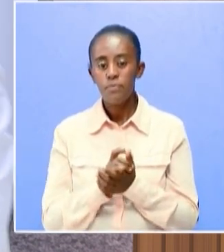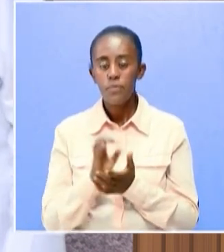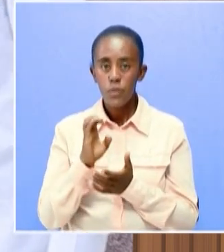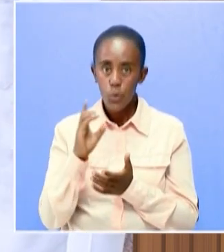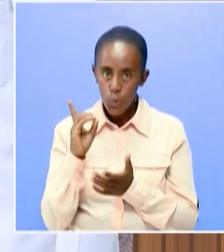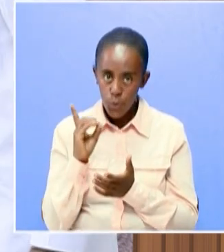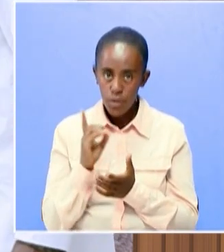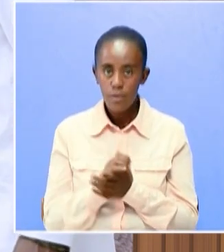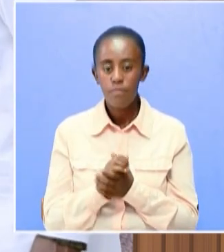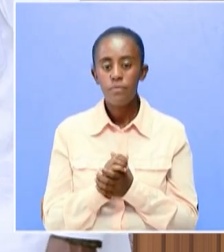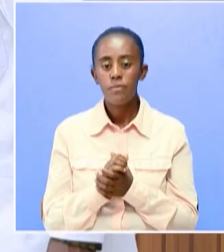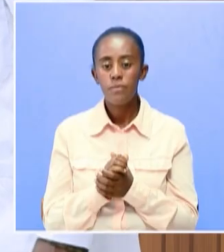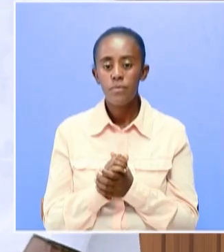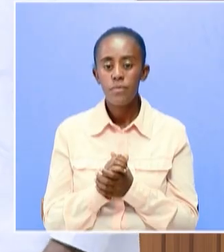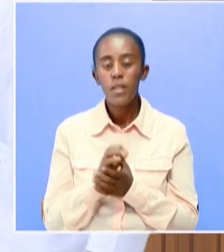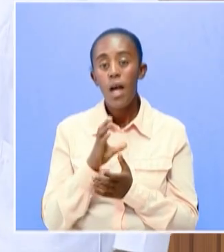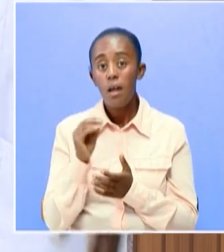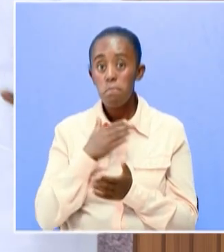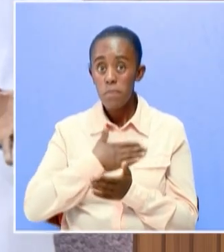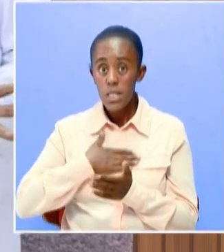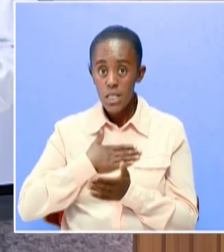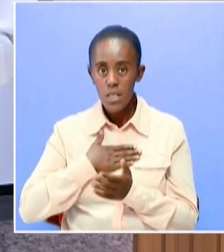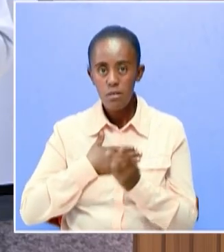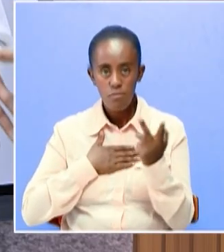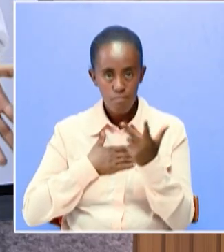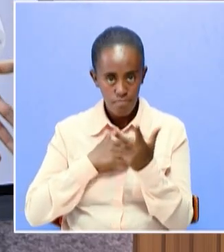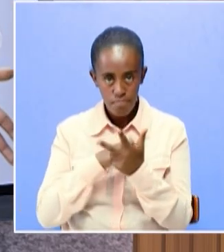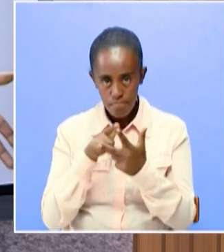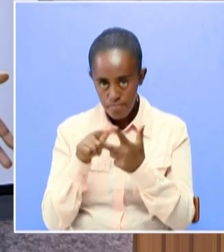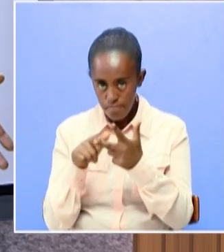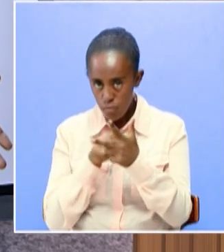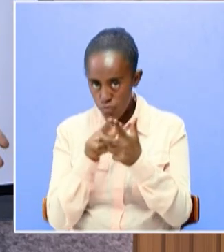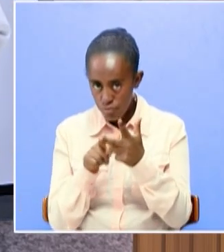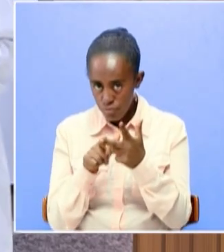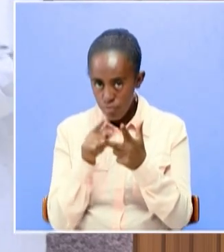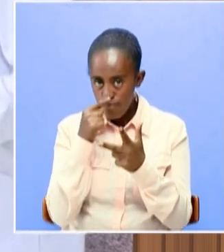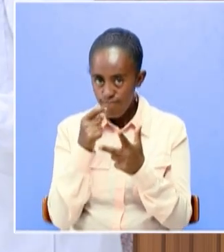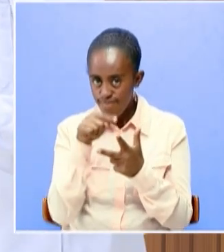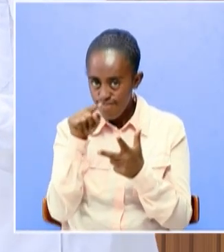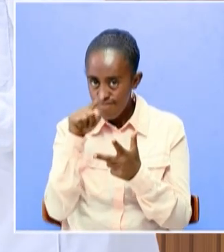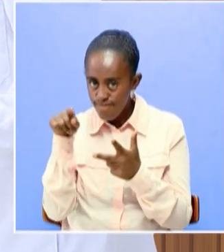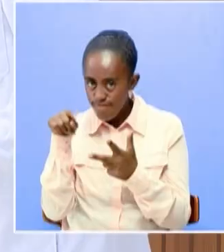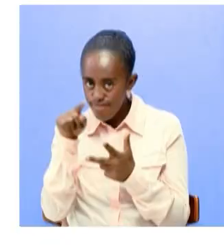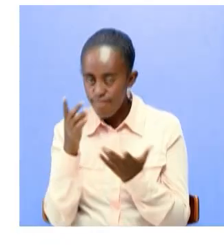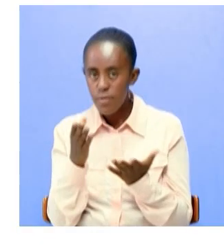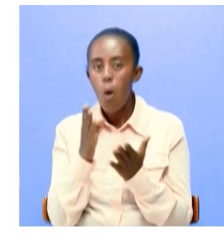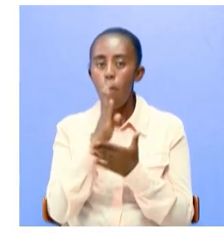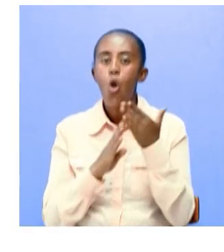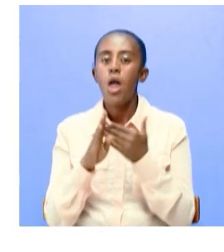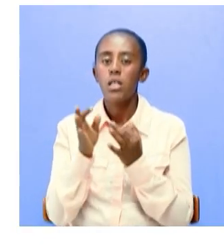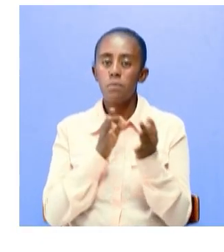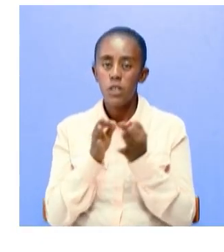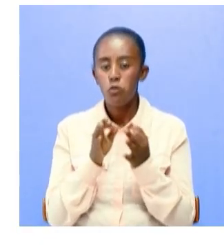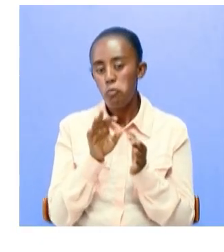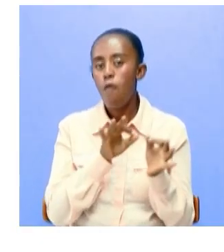could, and please shows polite expressions. So this one is the